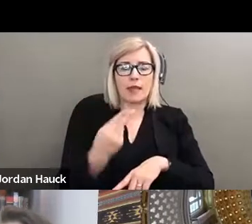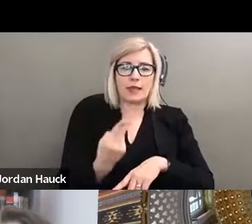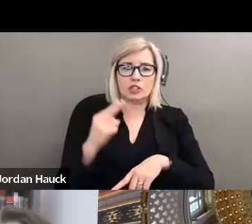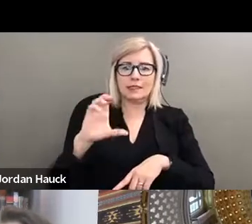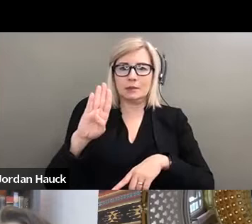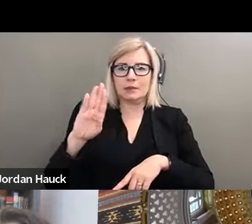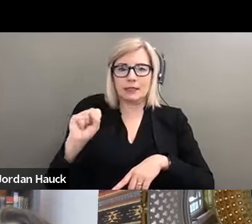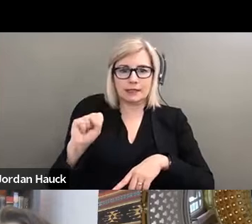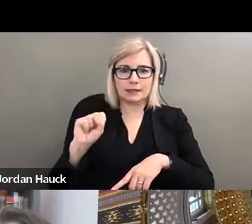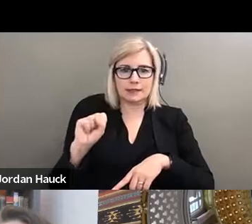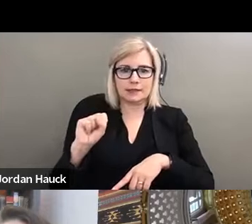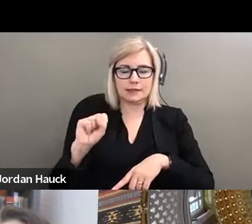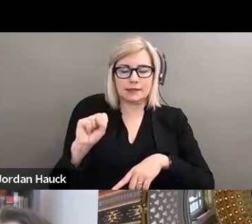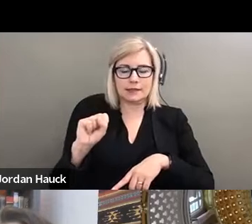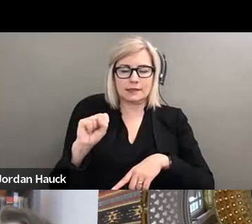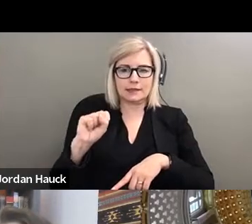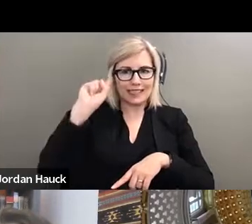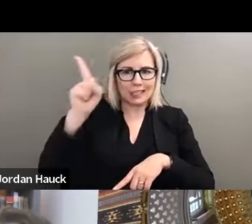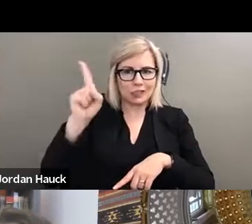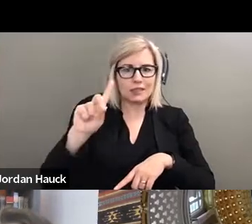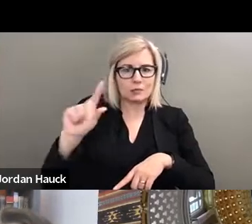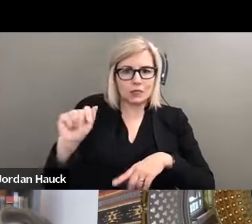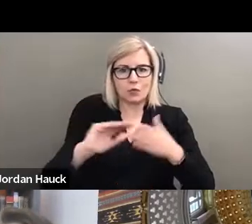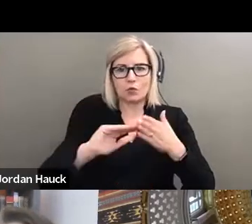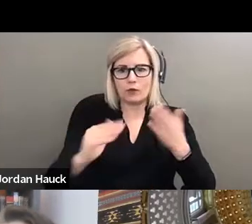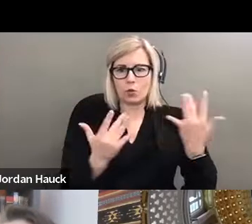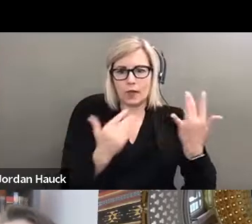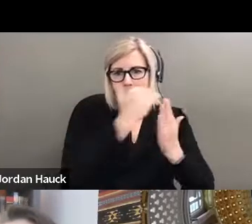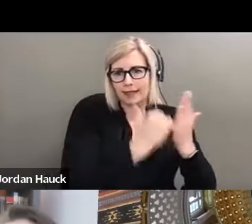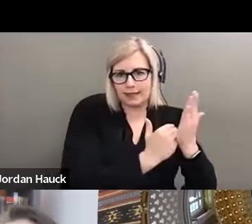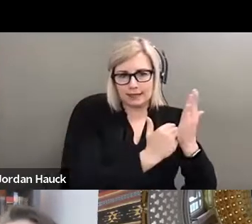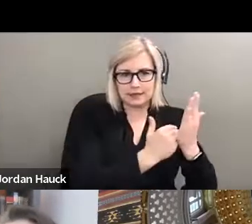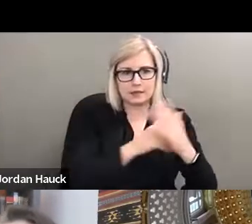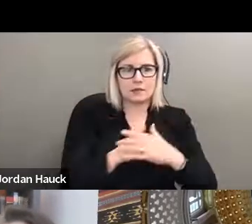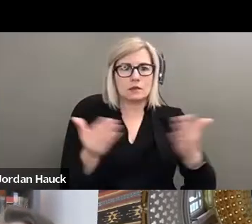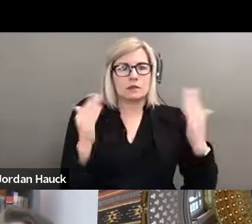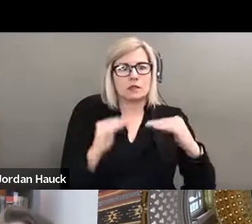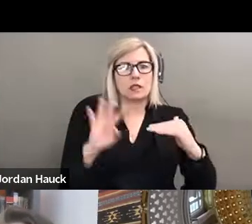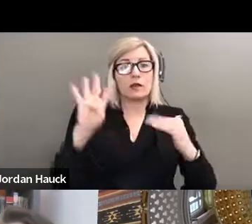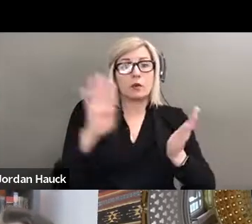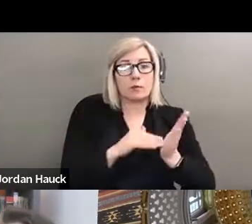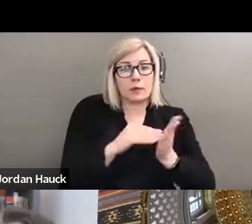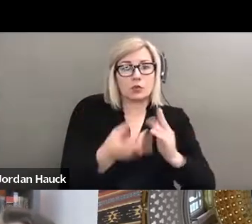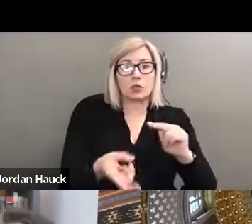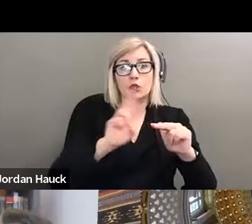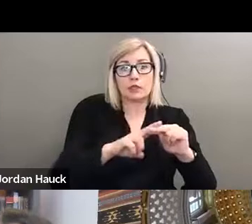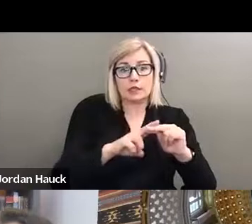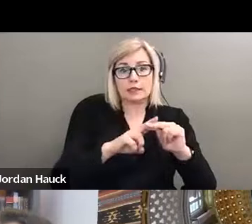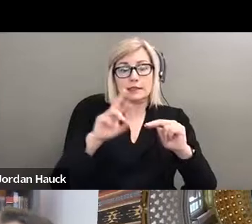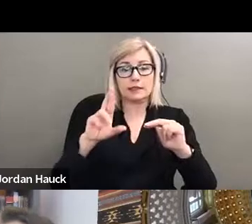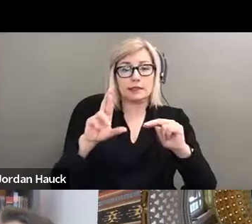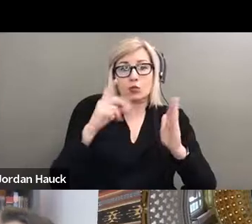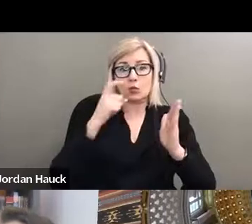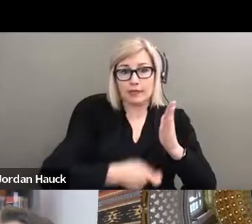HCBS individuals with intellectual disability waiver waiting list. 4 million to increase